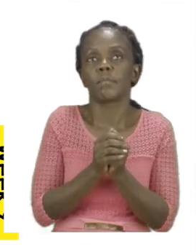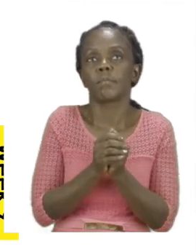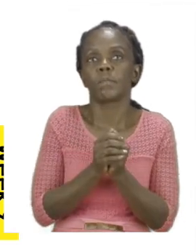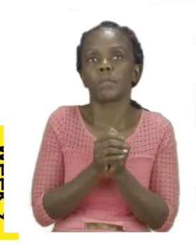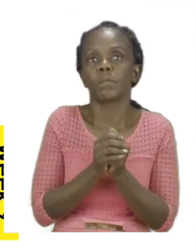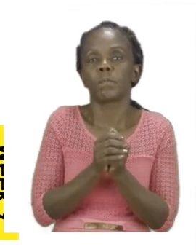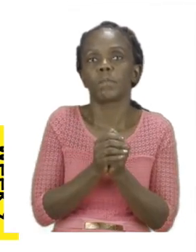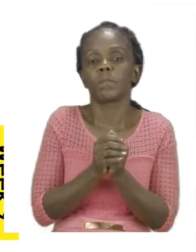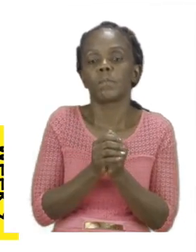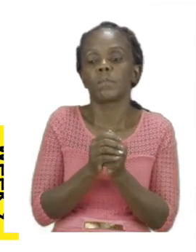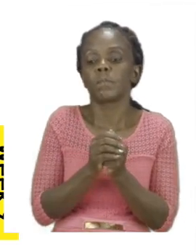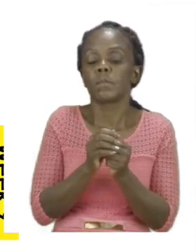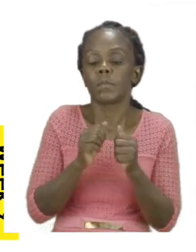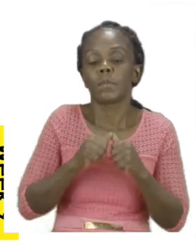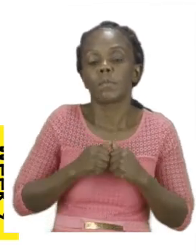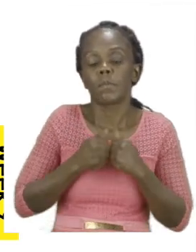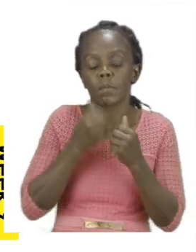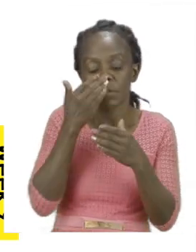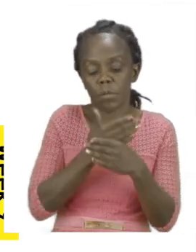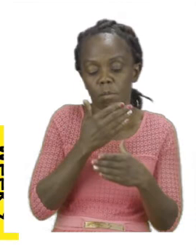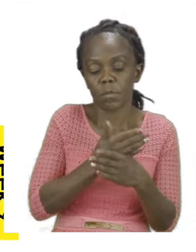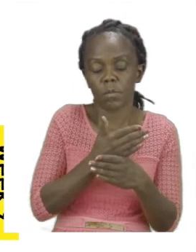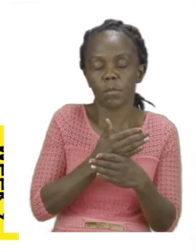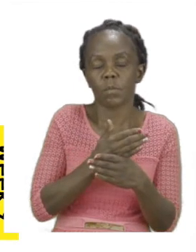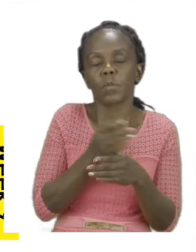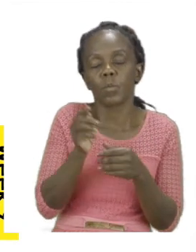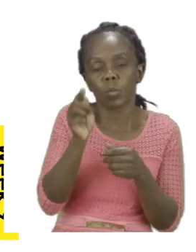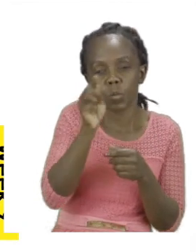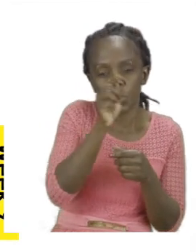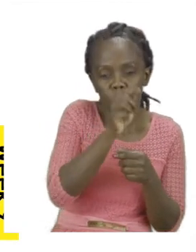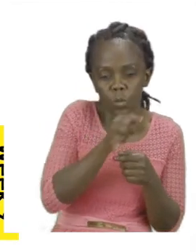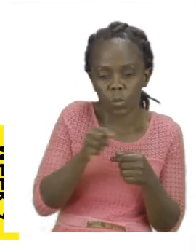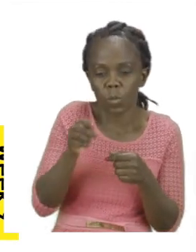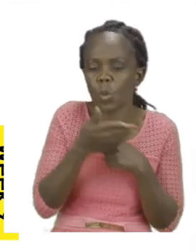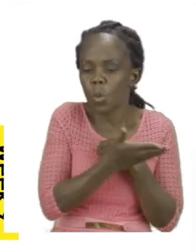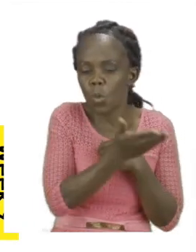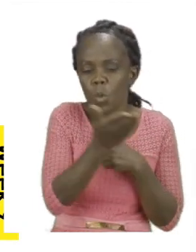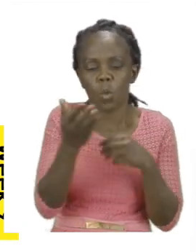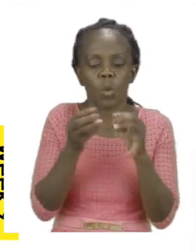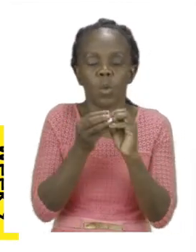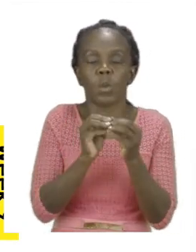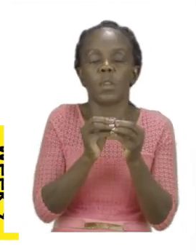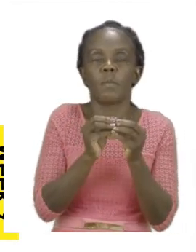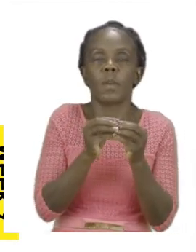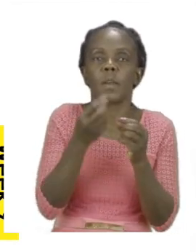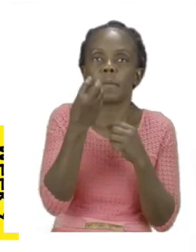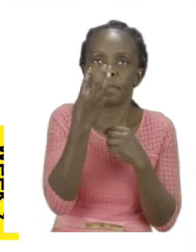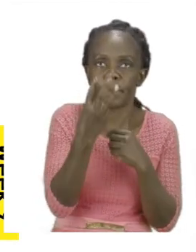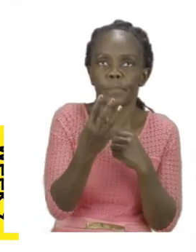the 3s. And we are going to use a special color. We are going to be using the color